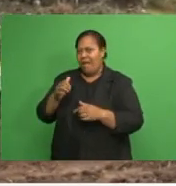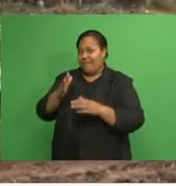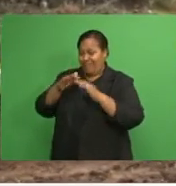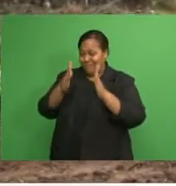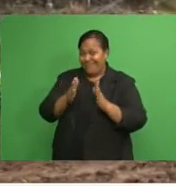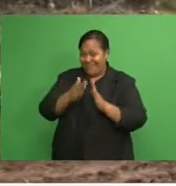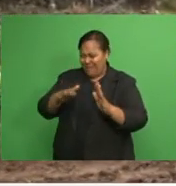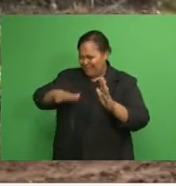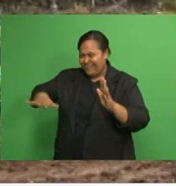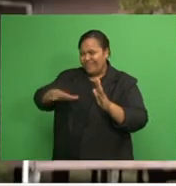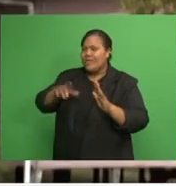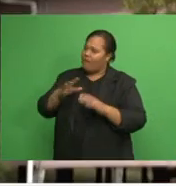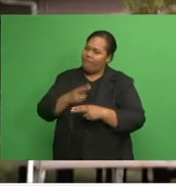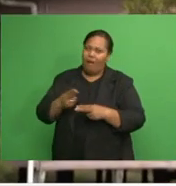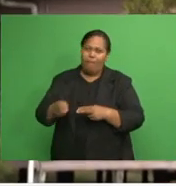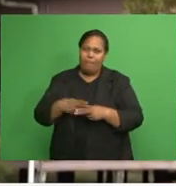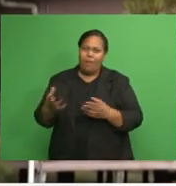and nutrition insecurity.